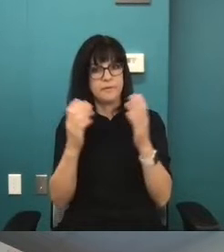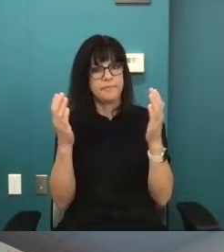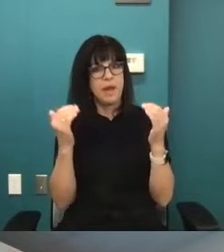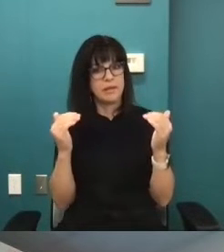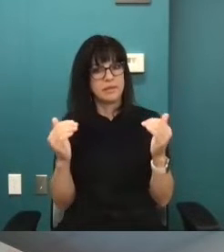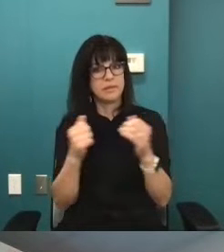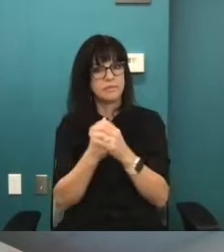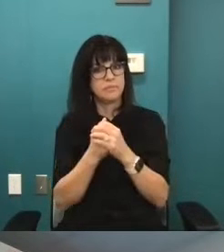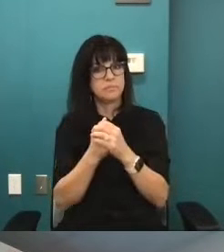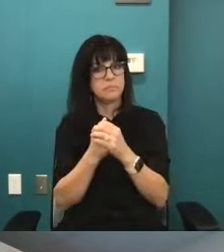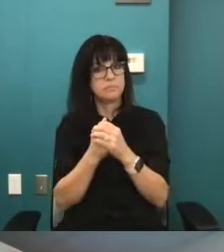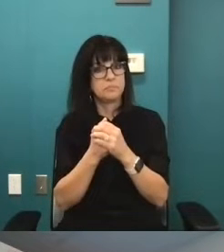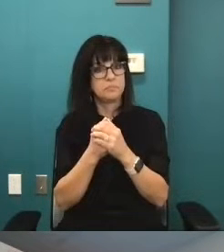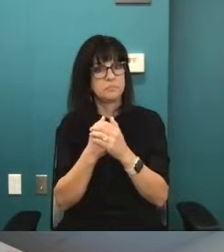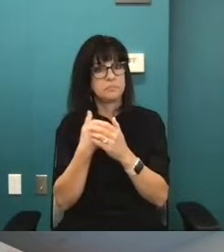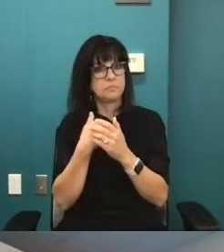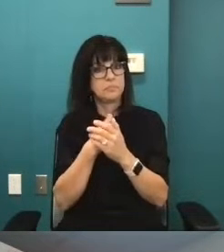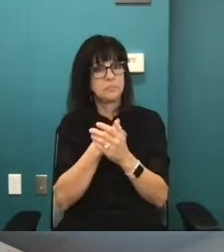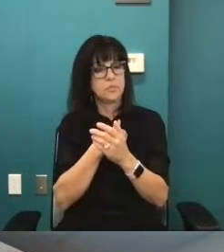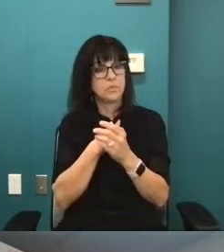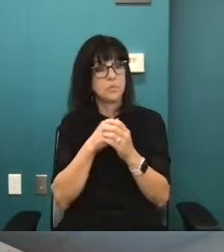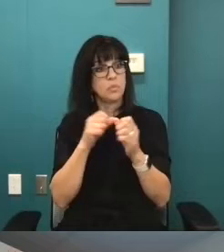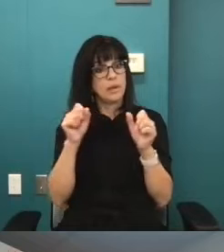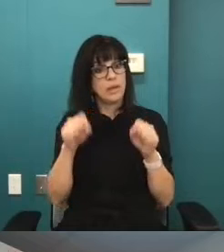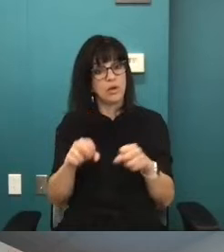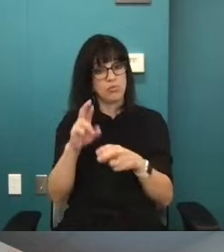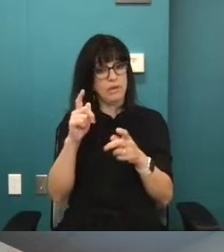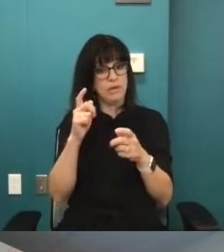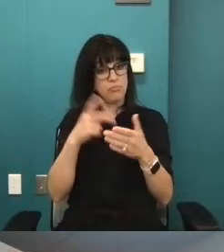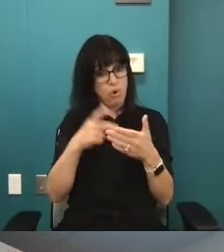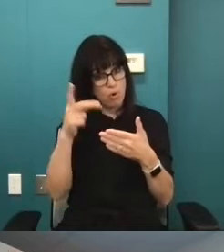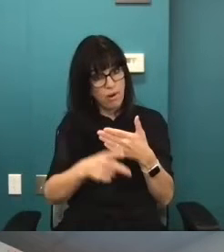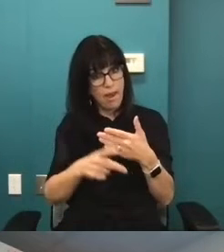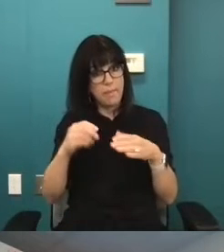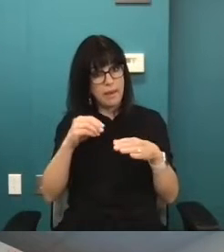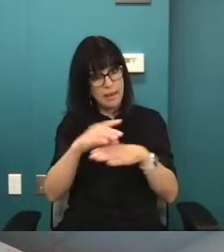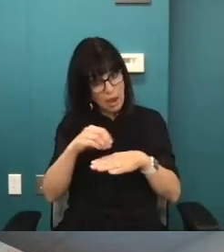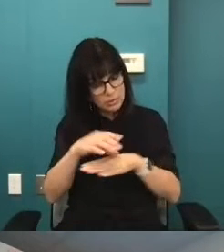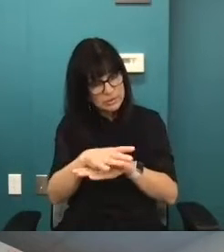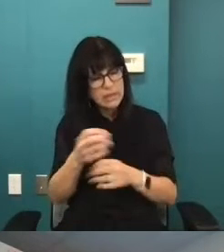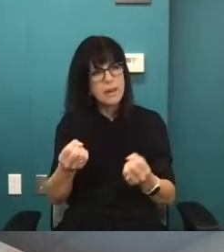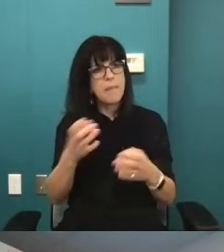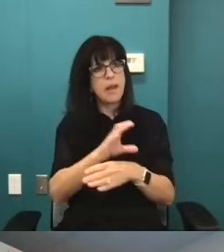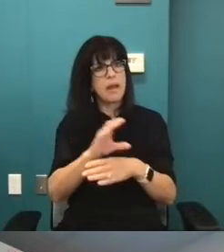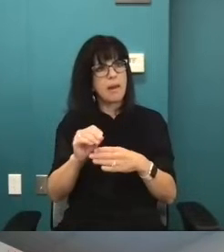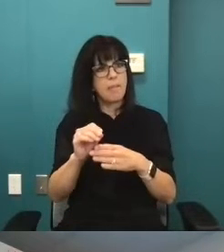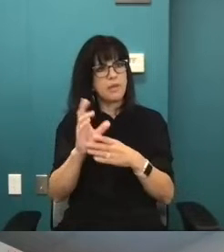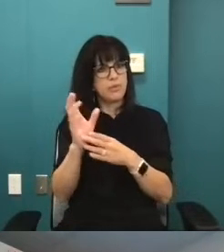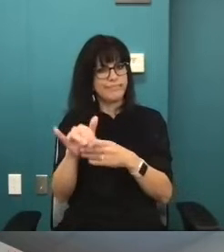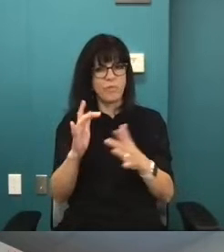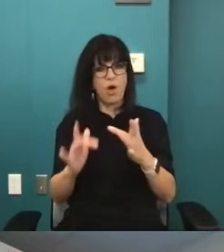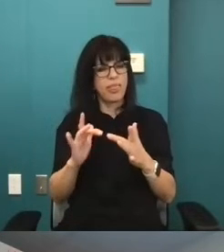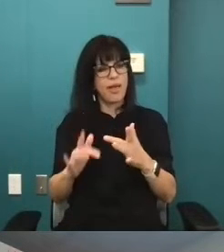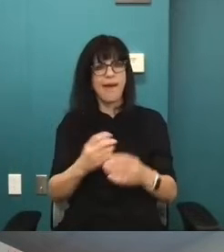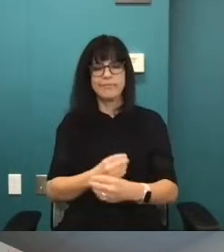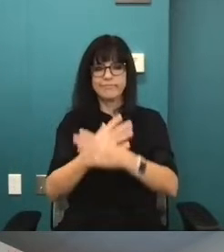We can do a lot of, well, with the reprogramming and counseling, a lot of companies are doing that just online now. So